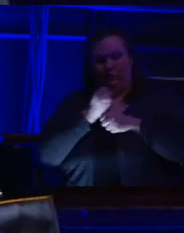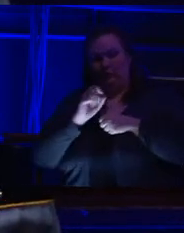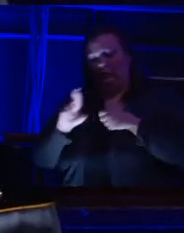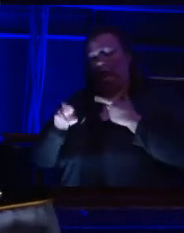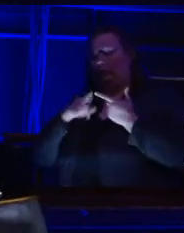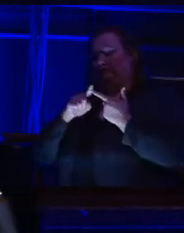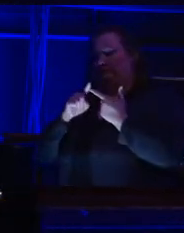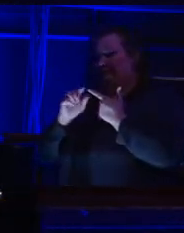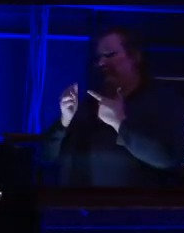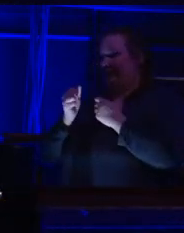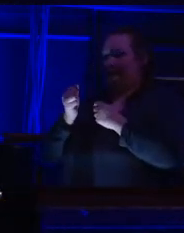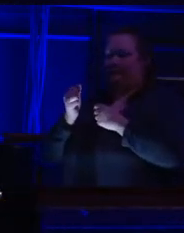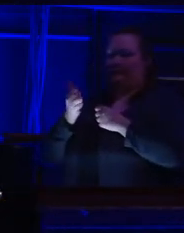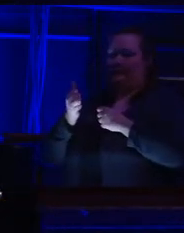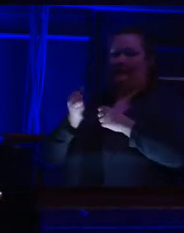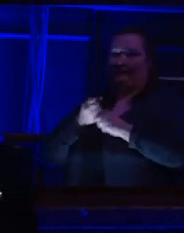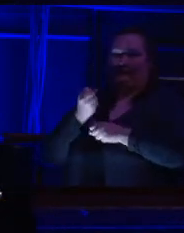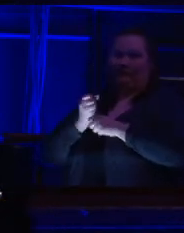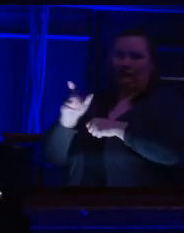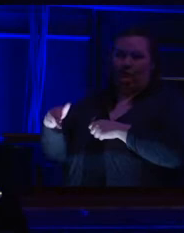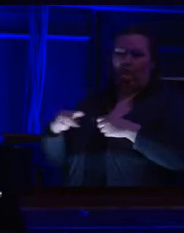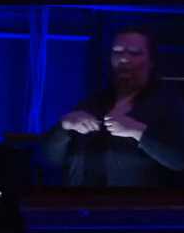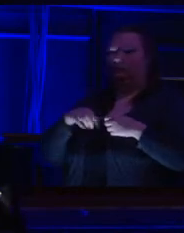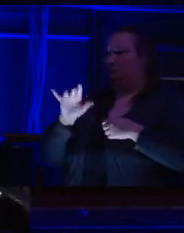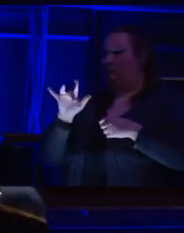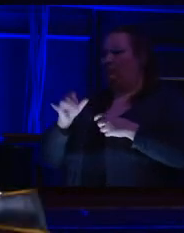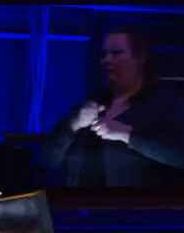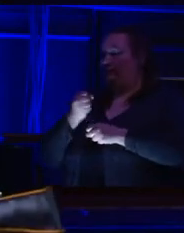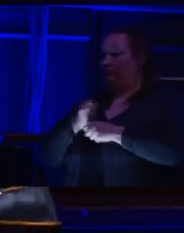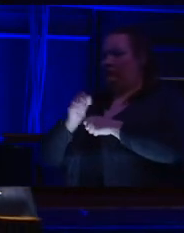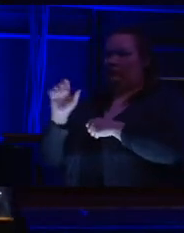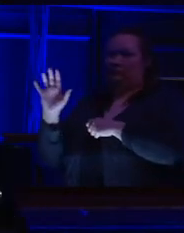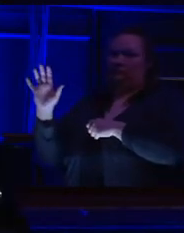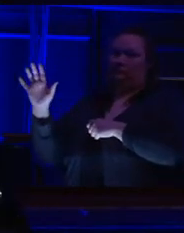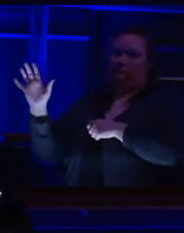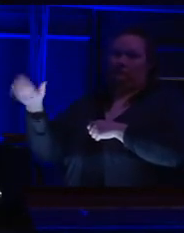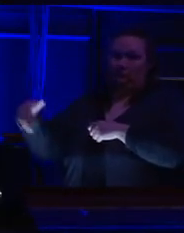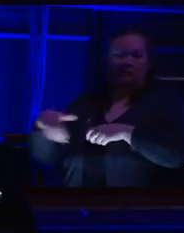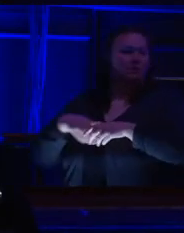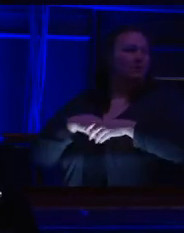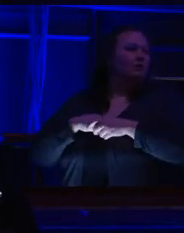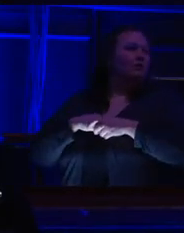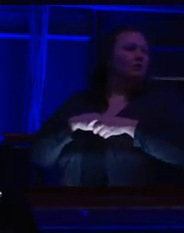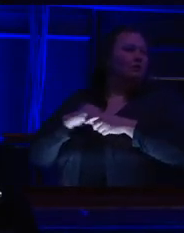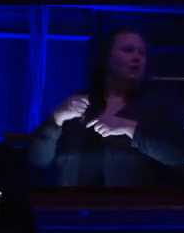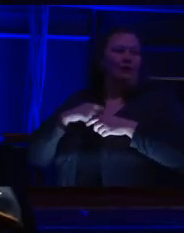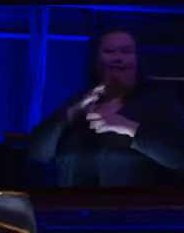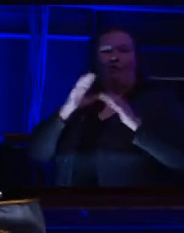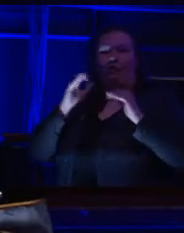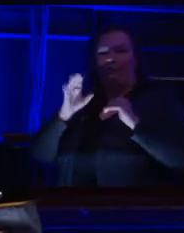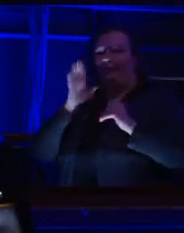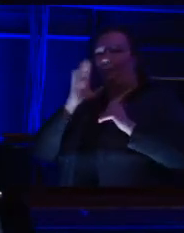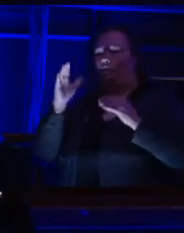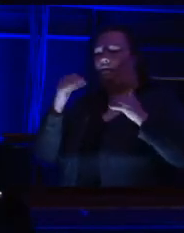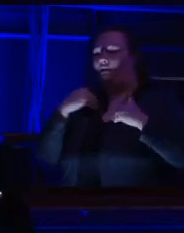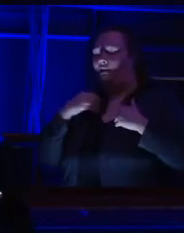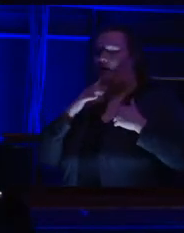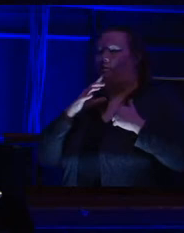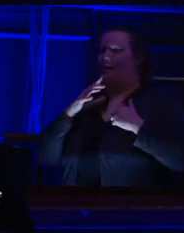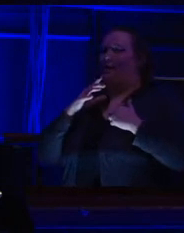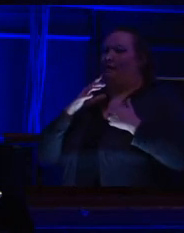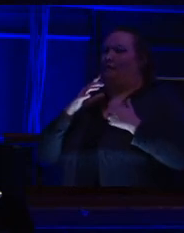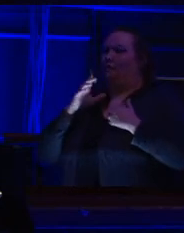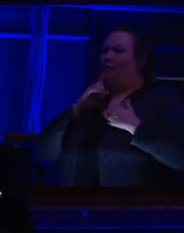or 10 years hence, 25 years from now, I hope that they will have a deep sense